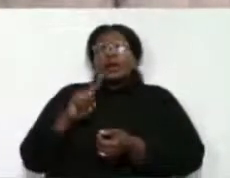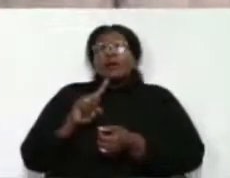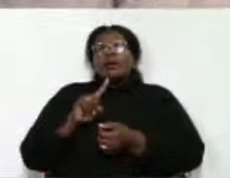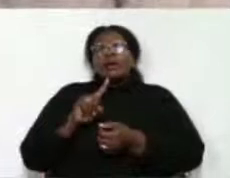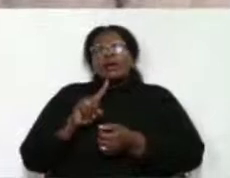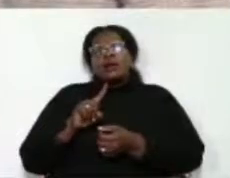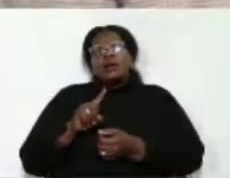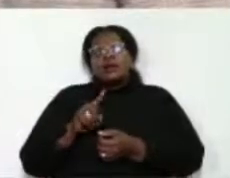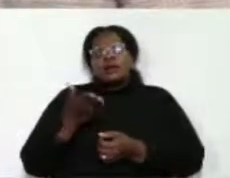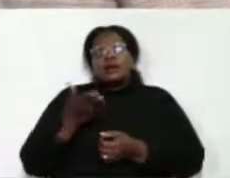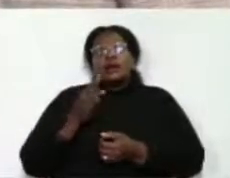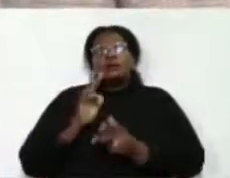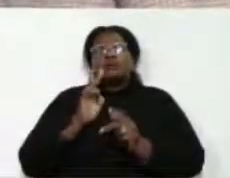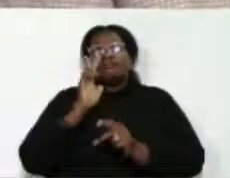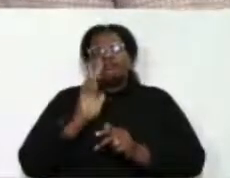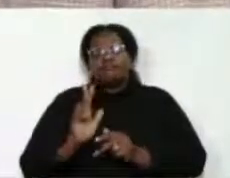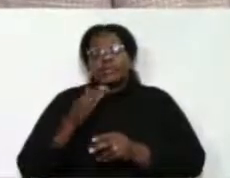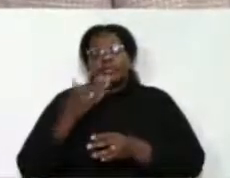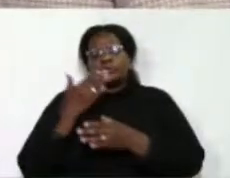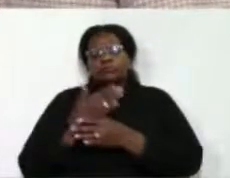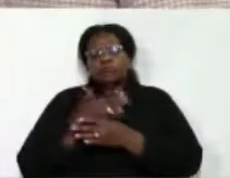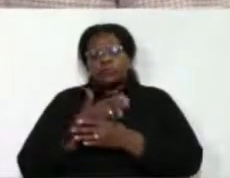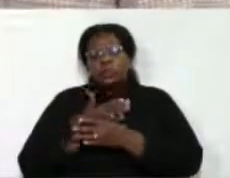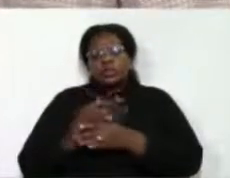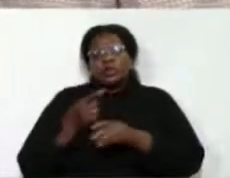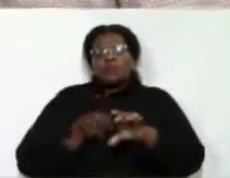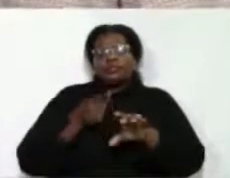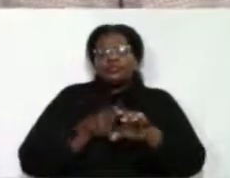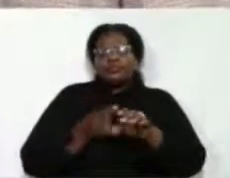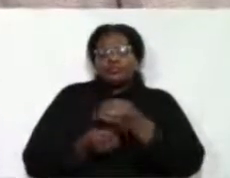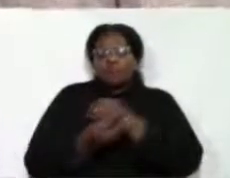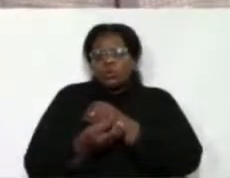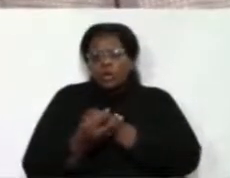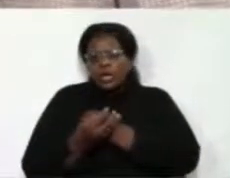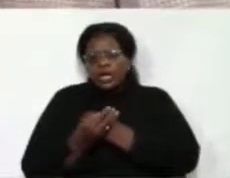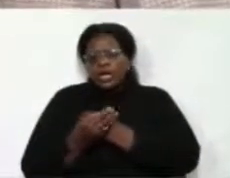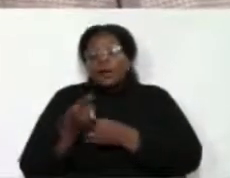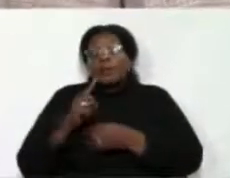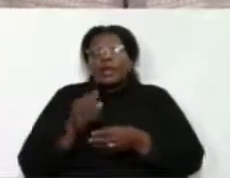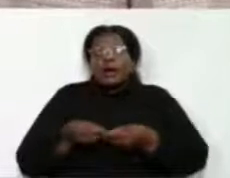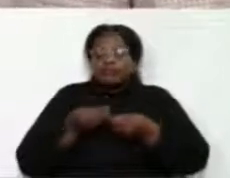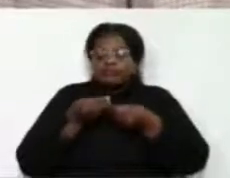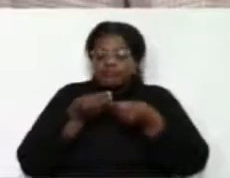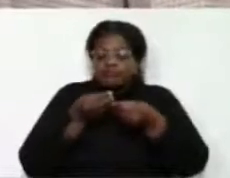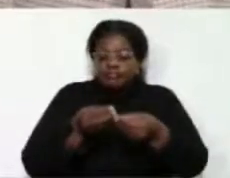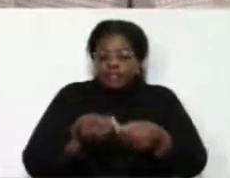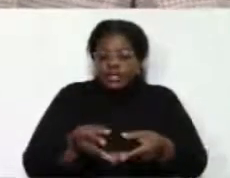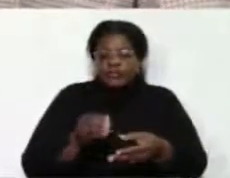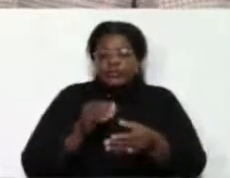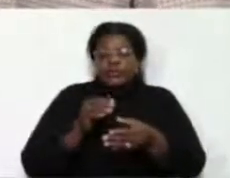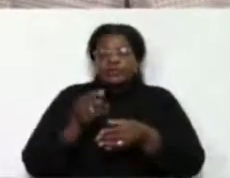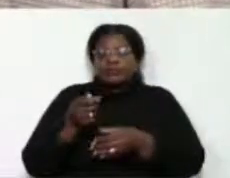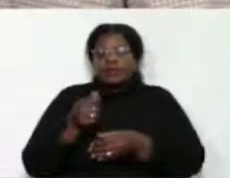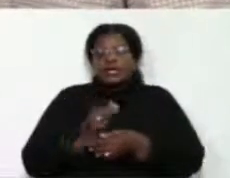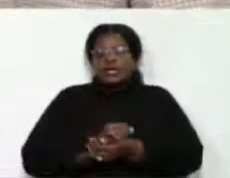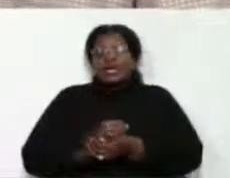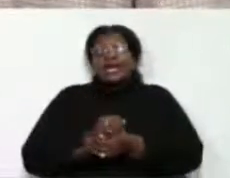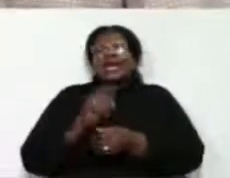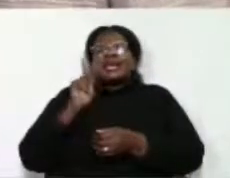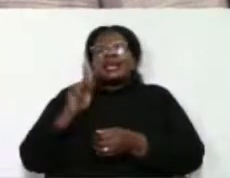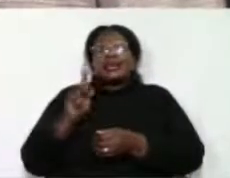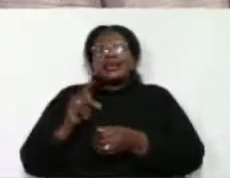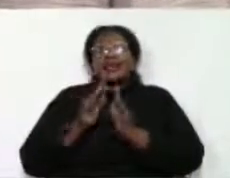to work with you every morning, but is just put some money in. An interesting point I found